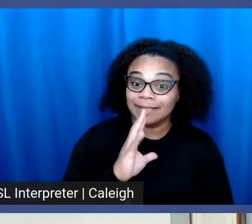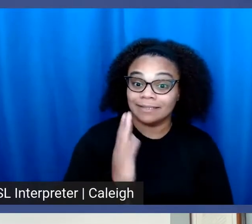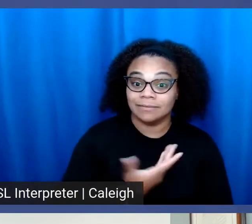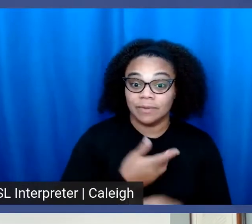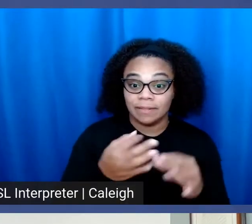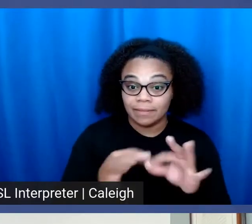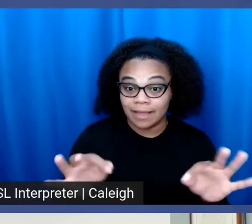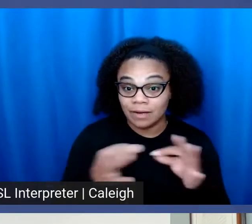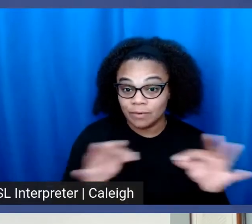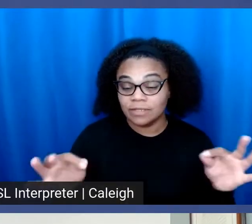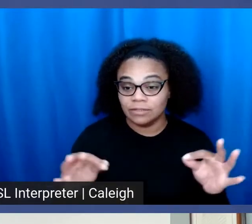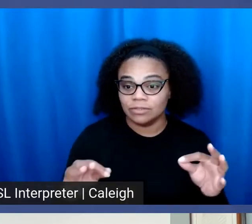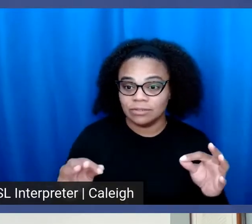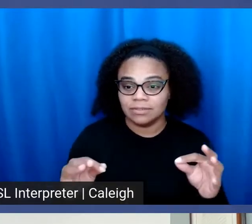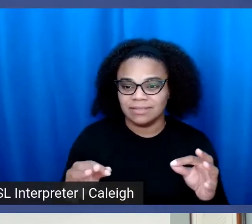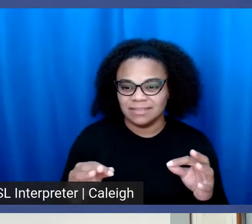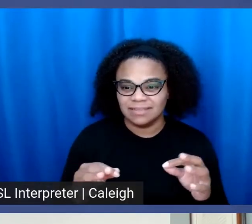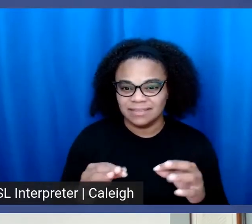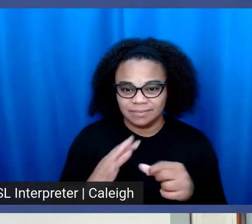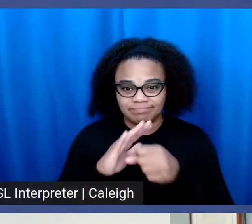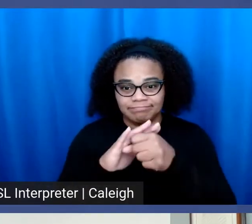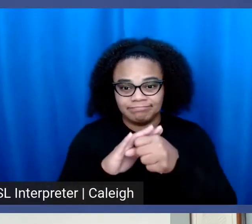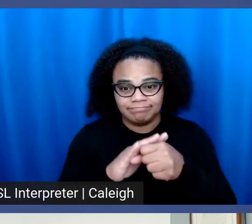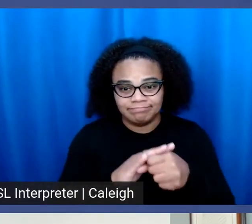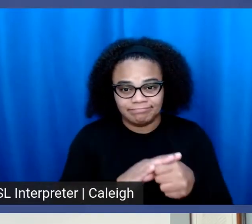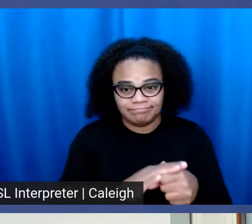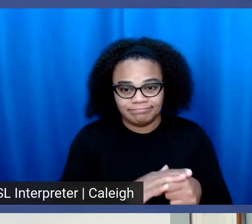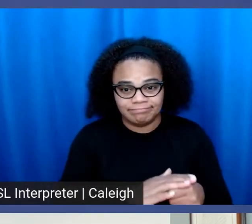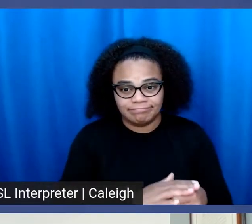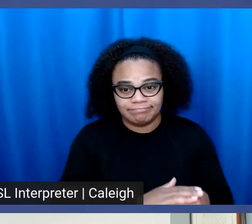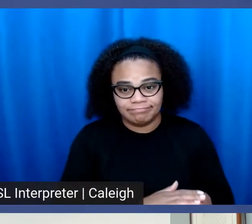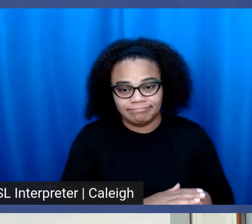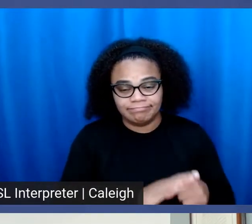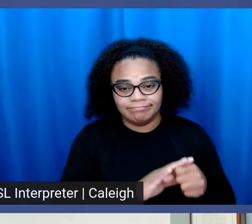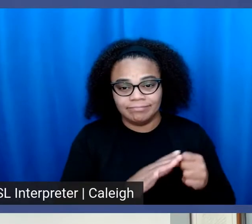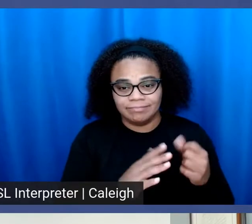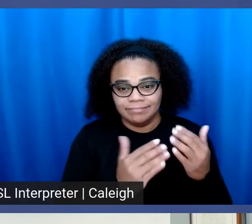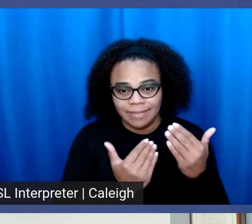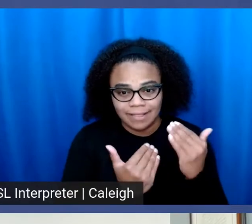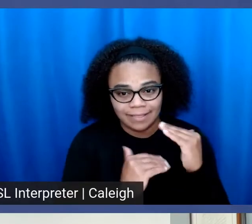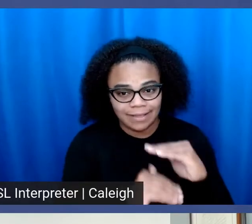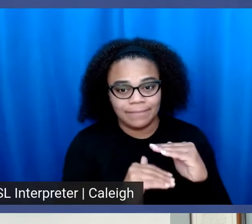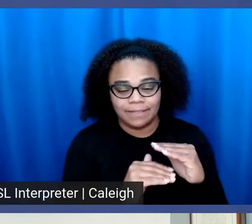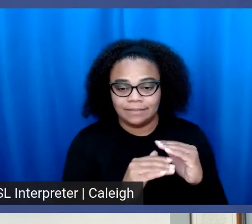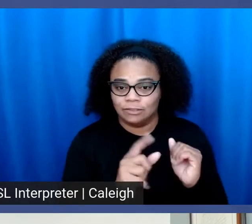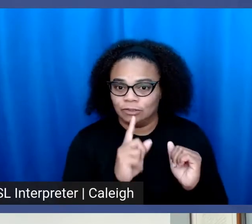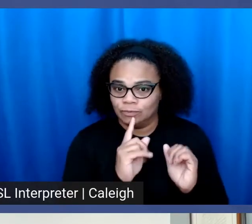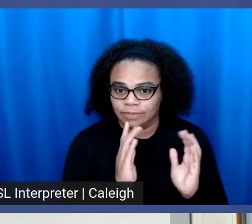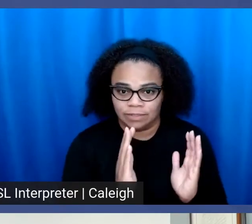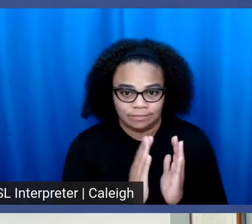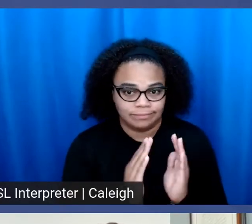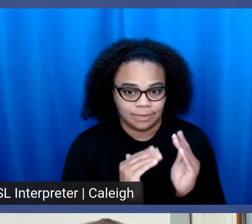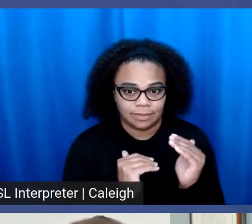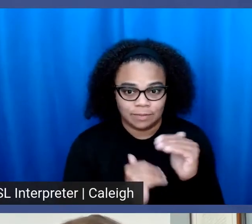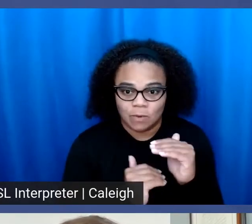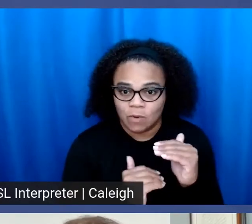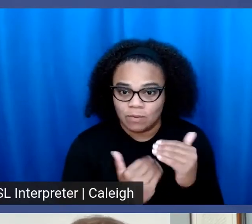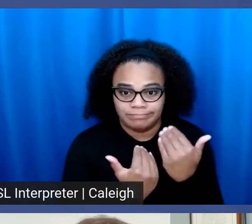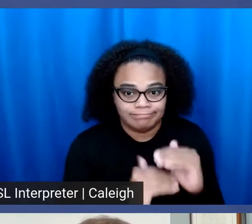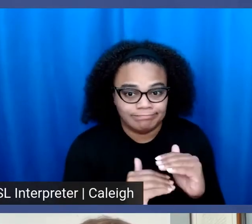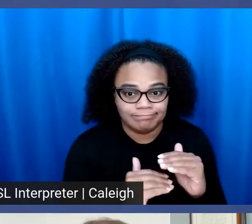closer and closer into a very small box, and more of our speech